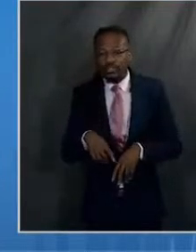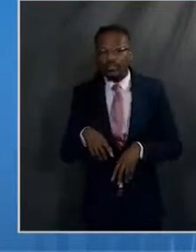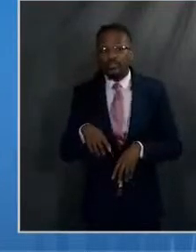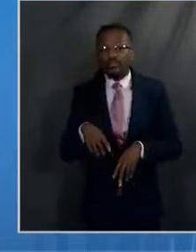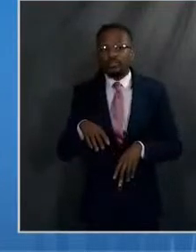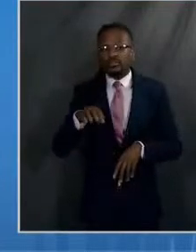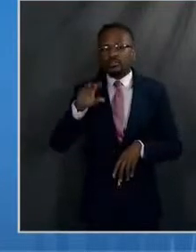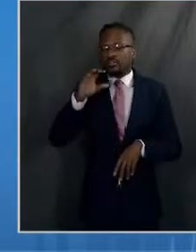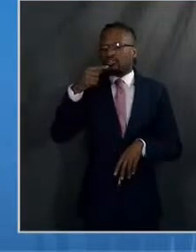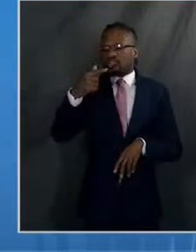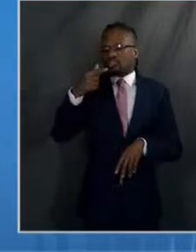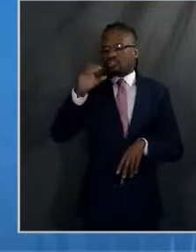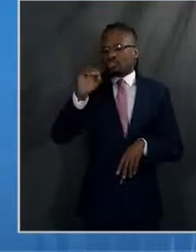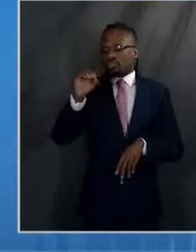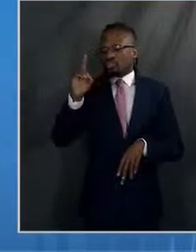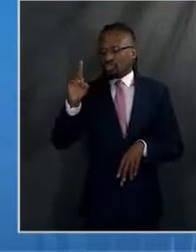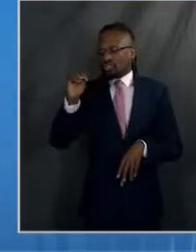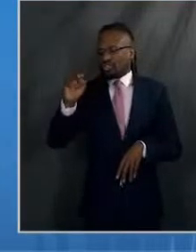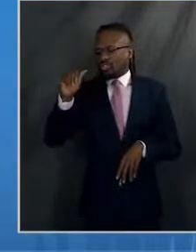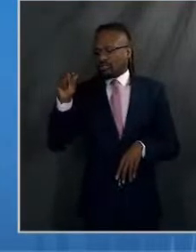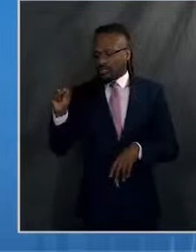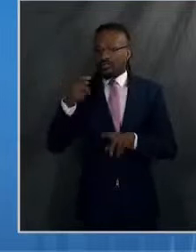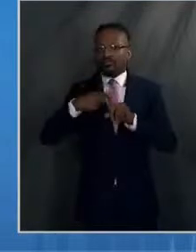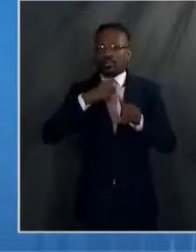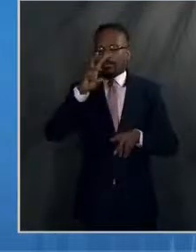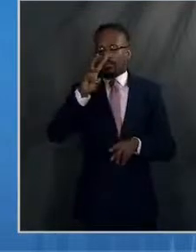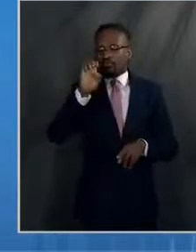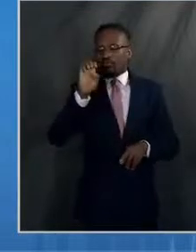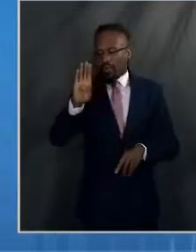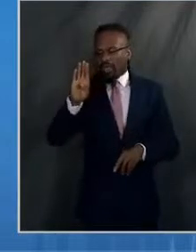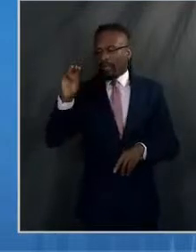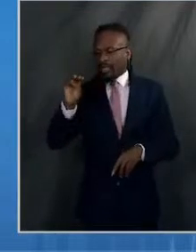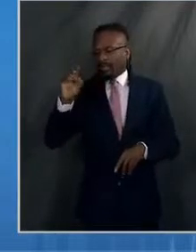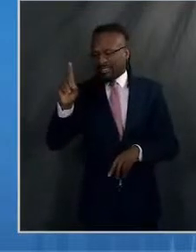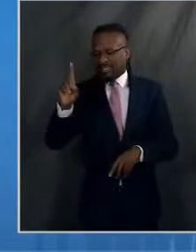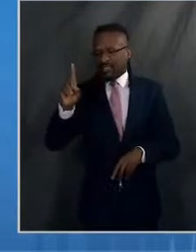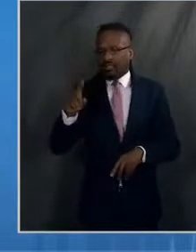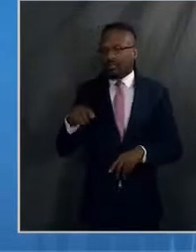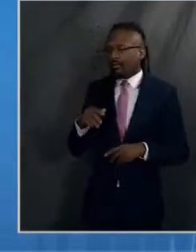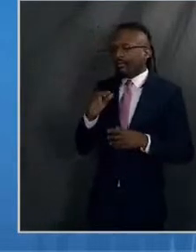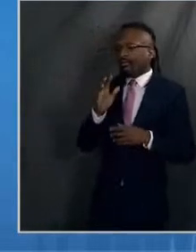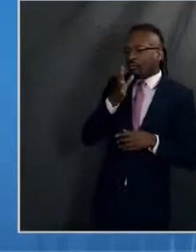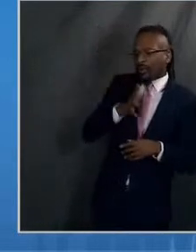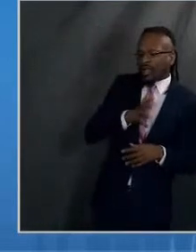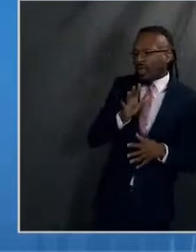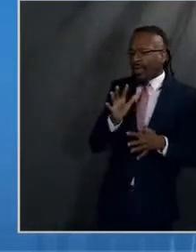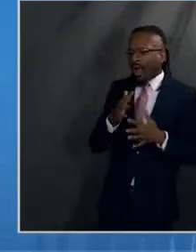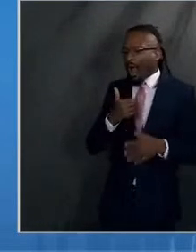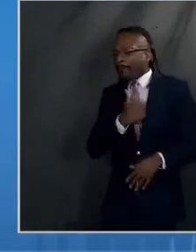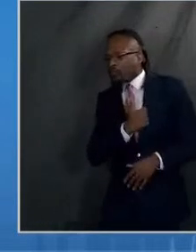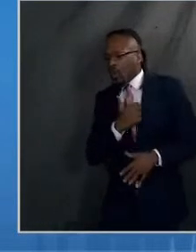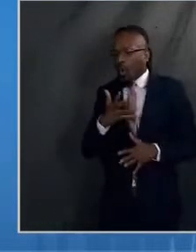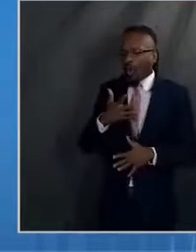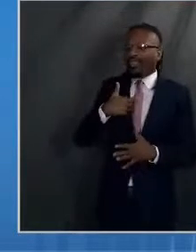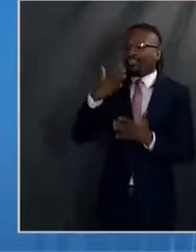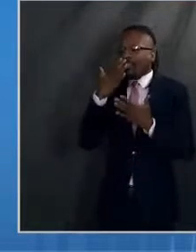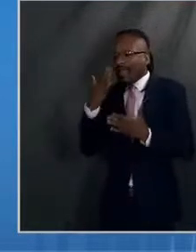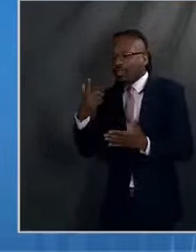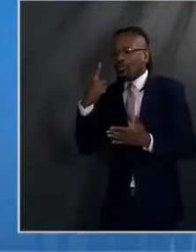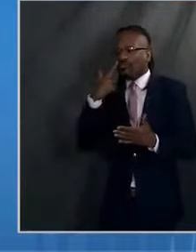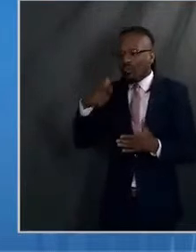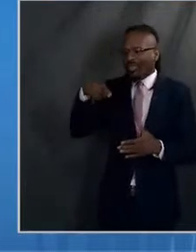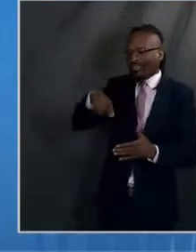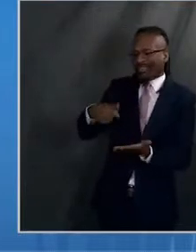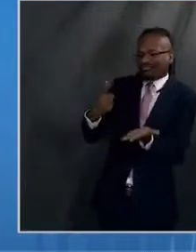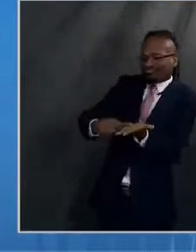Hello. Oh, Weijia, you're there. Oh, I'm sorry. Sorry about that. And thank you guys for having this briefing and for taking